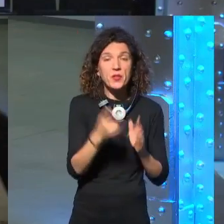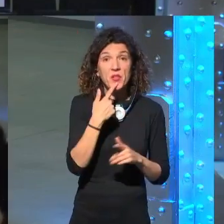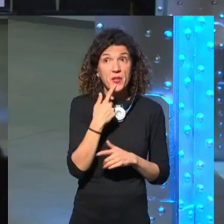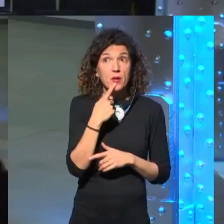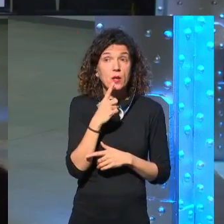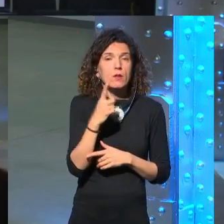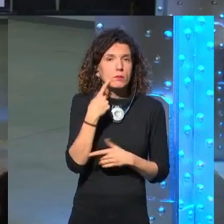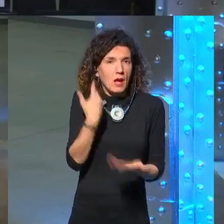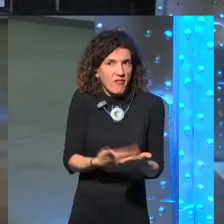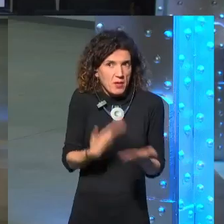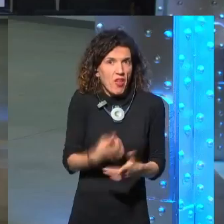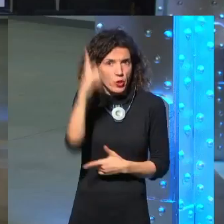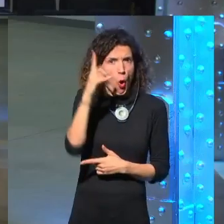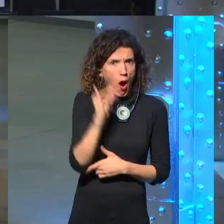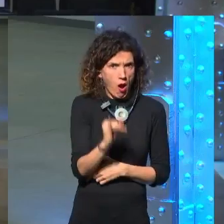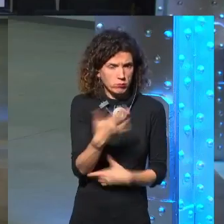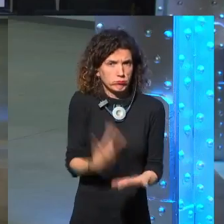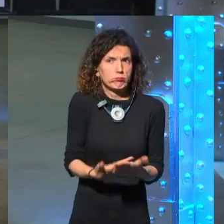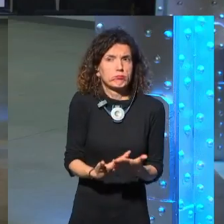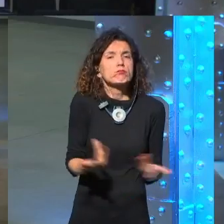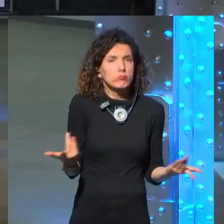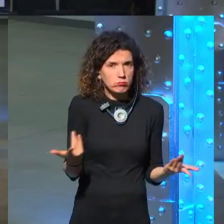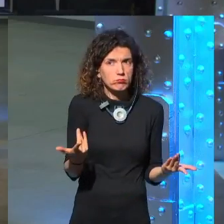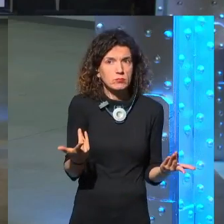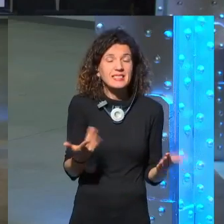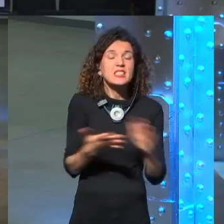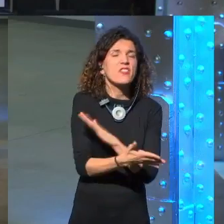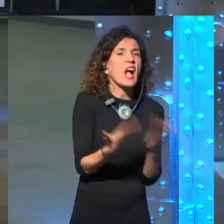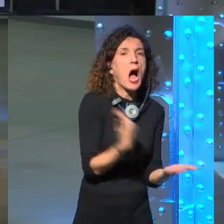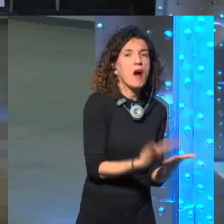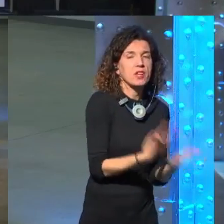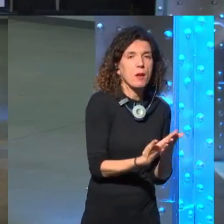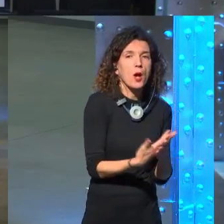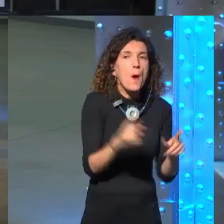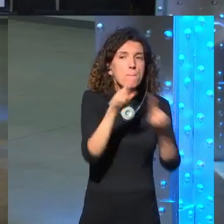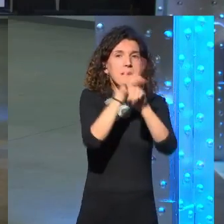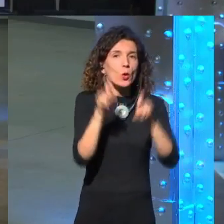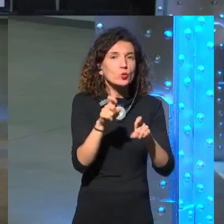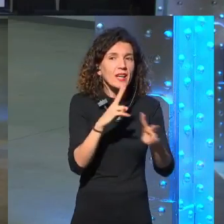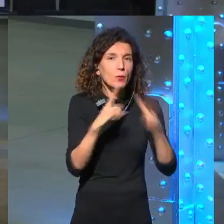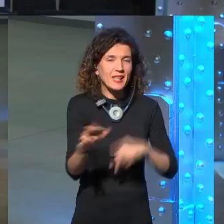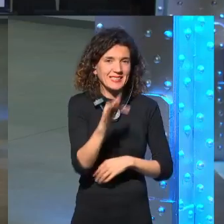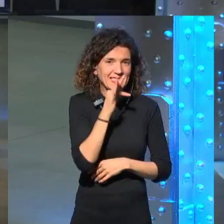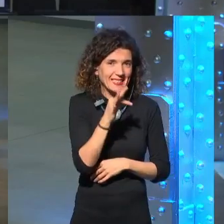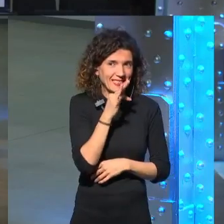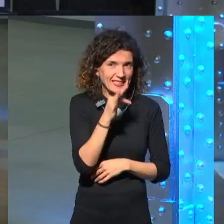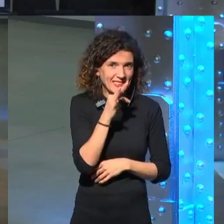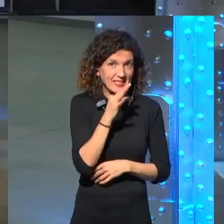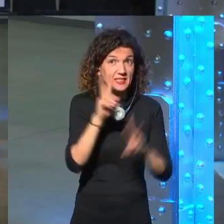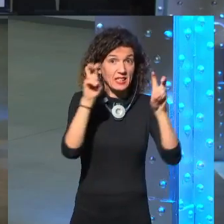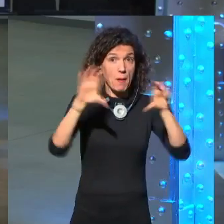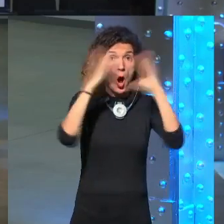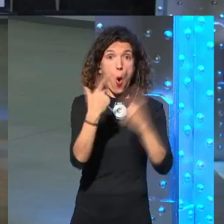claim that there is an unanswered question about the universe. Simply that. And actually he goes